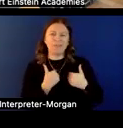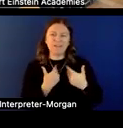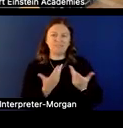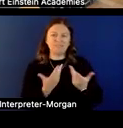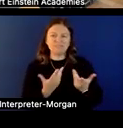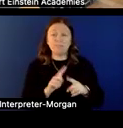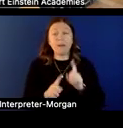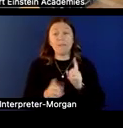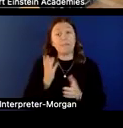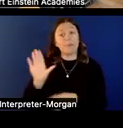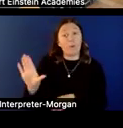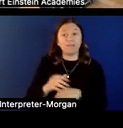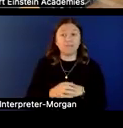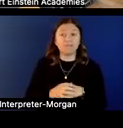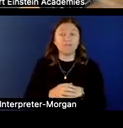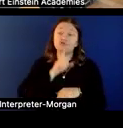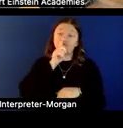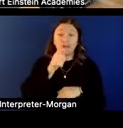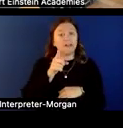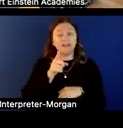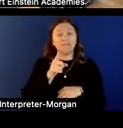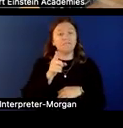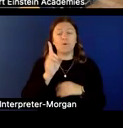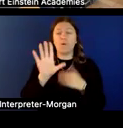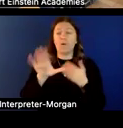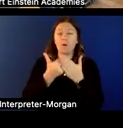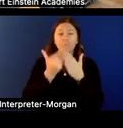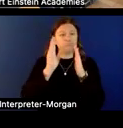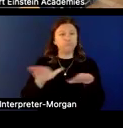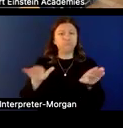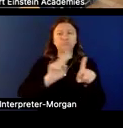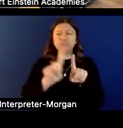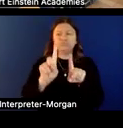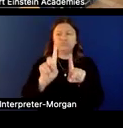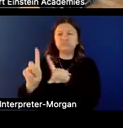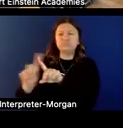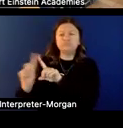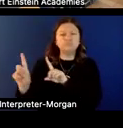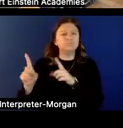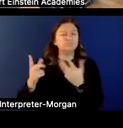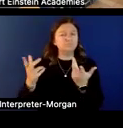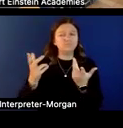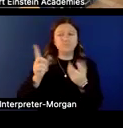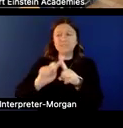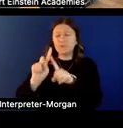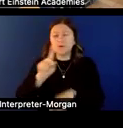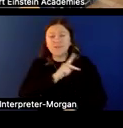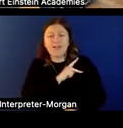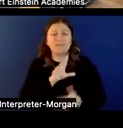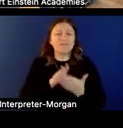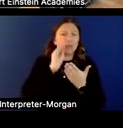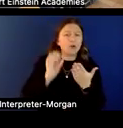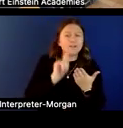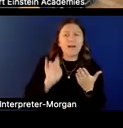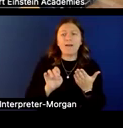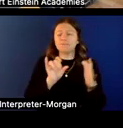yours. So this is really where they are all different, have different personalities. You have different learning styles, different personalities. Things will work really well, and other